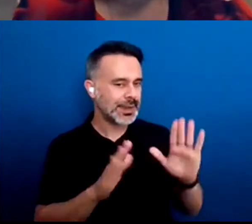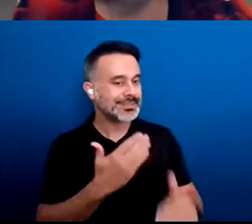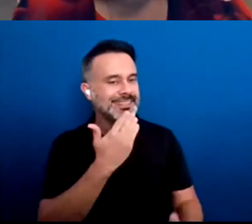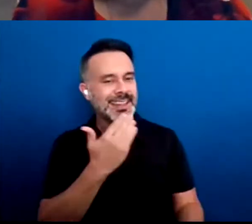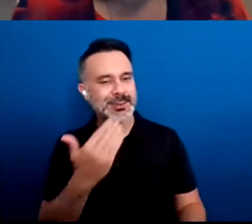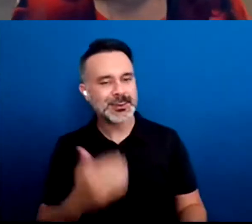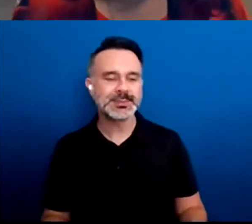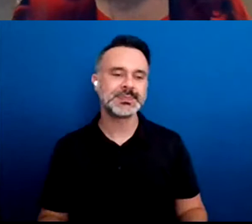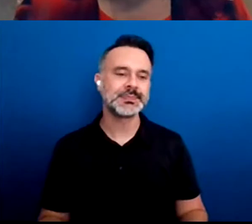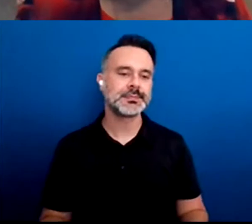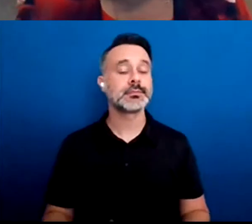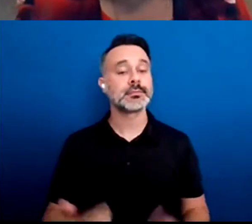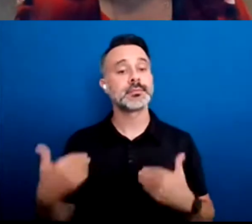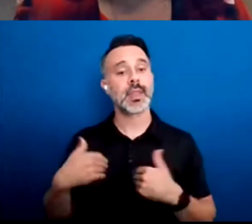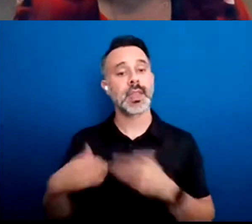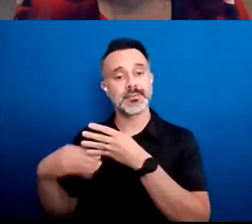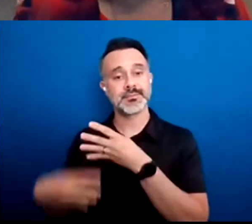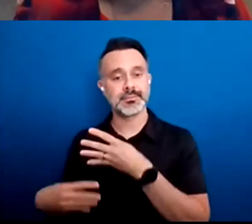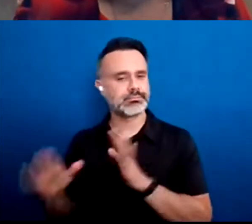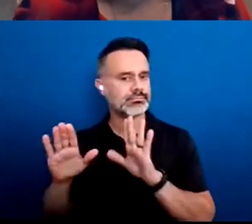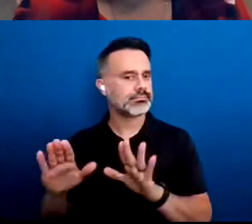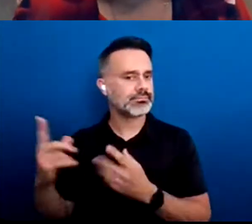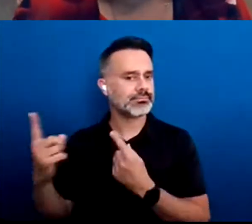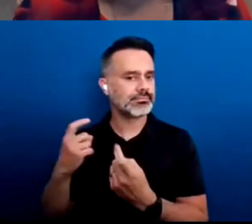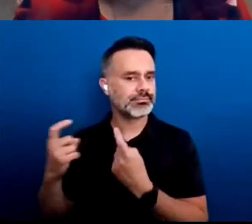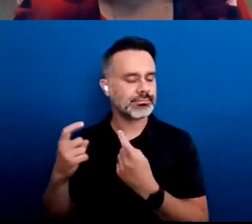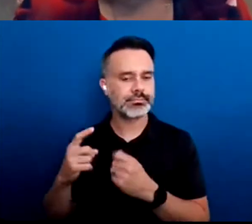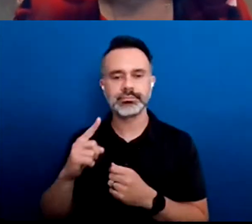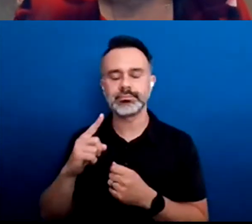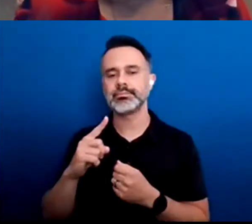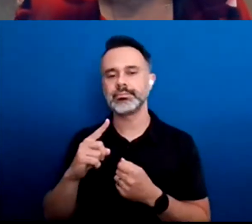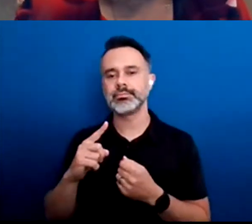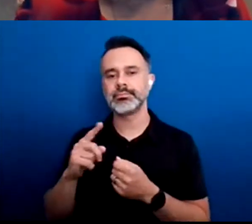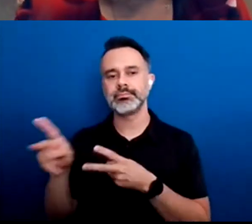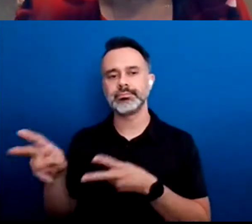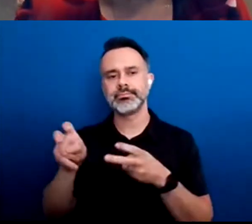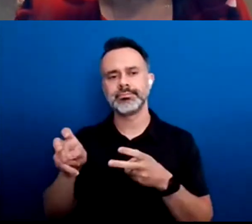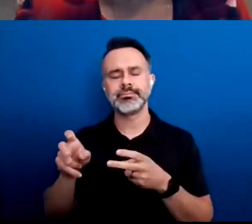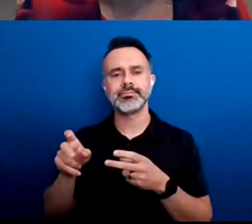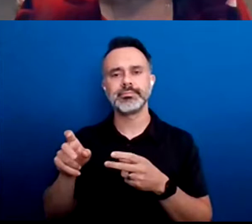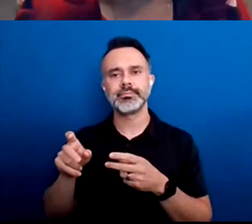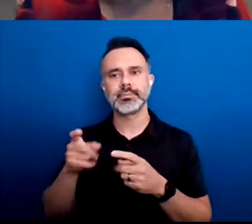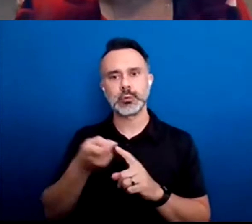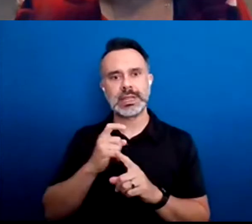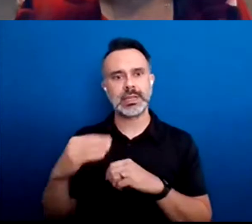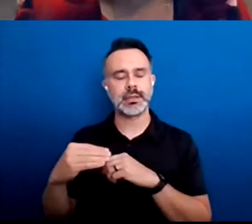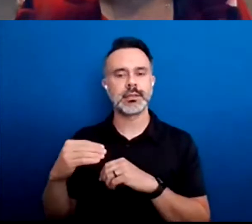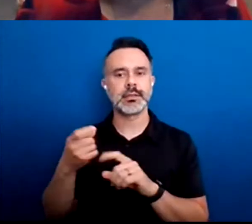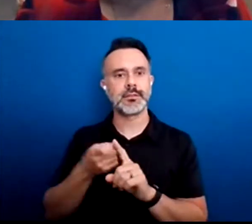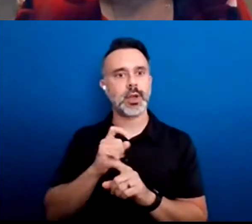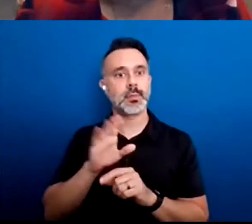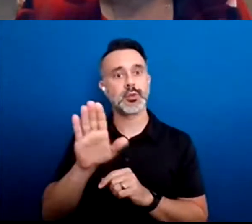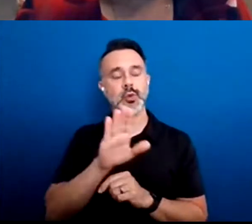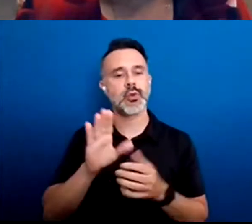So we have some really great questions that build off of what you all spoke to in your introduction about some of the changes that we've